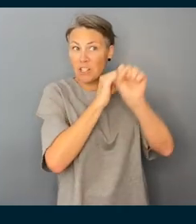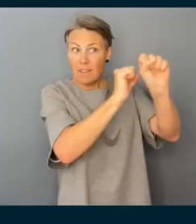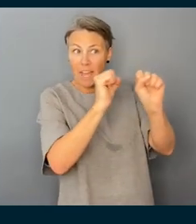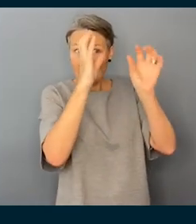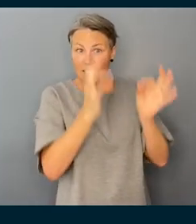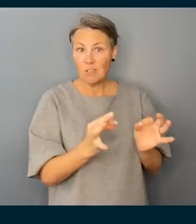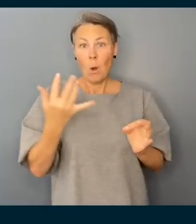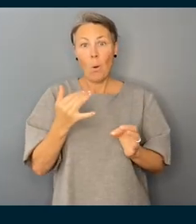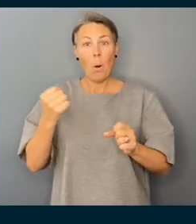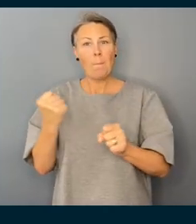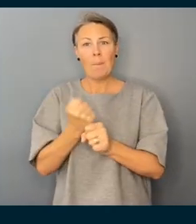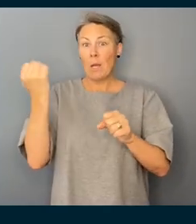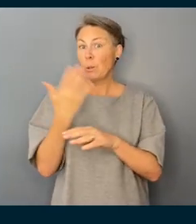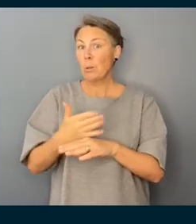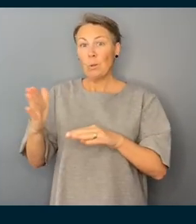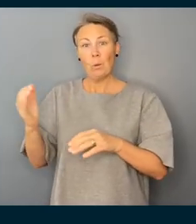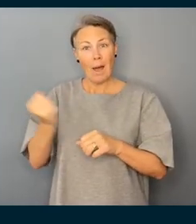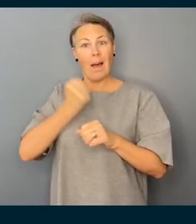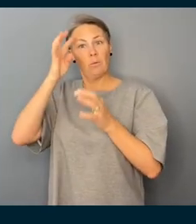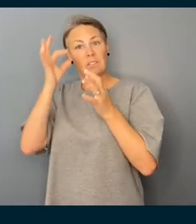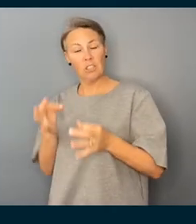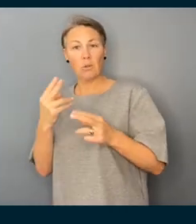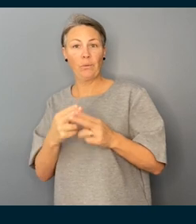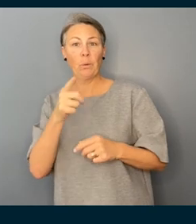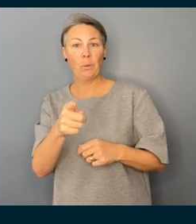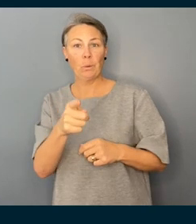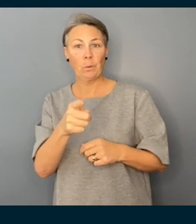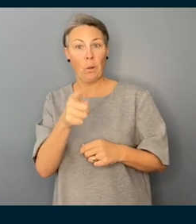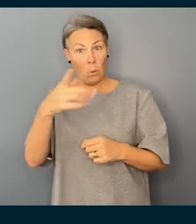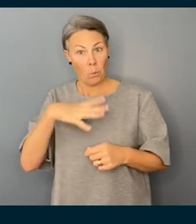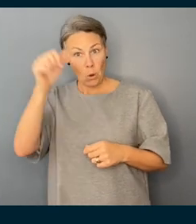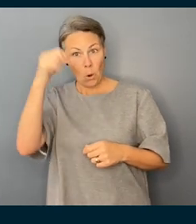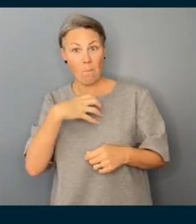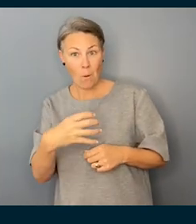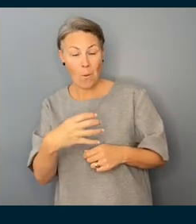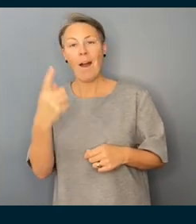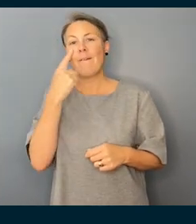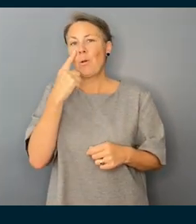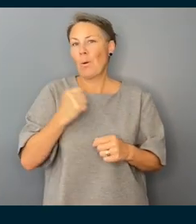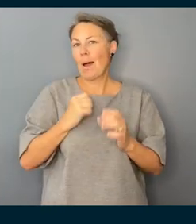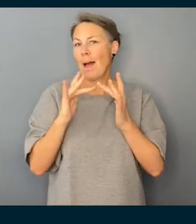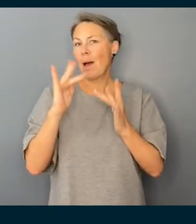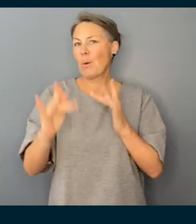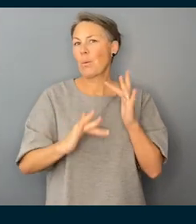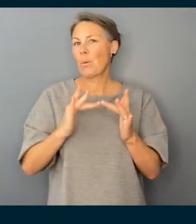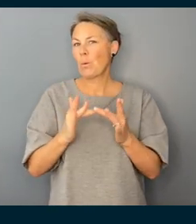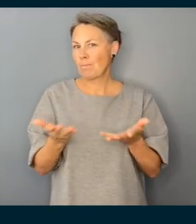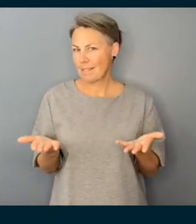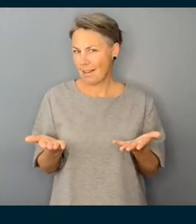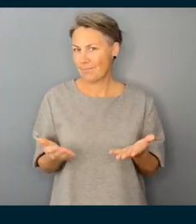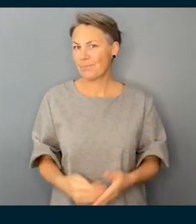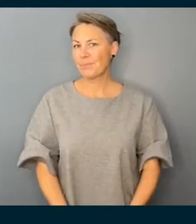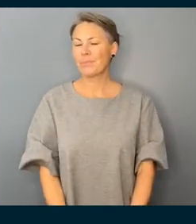more information about the process and what is involved on our website www.art.gov